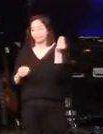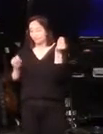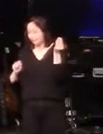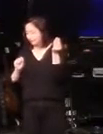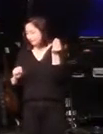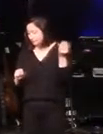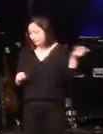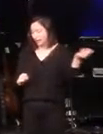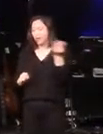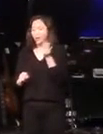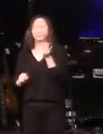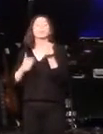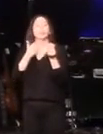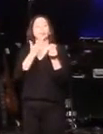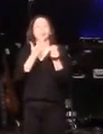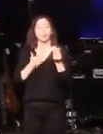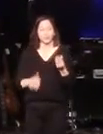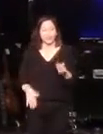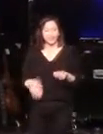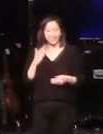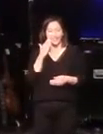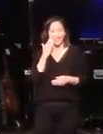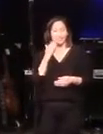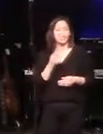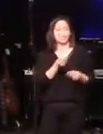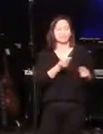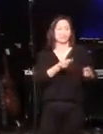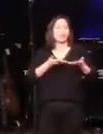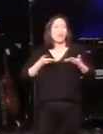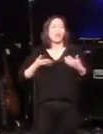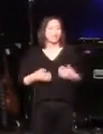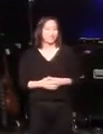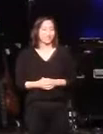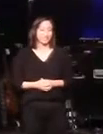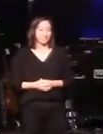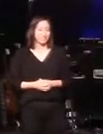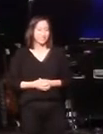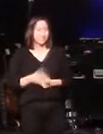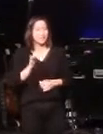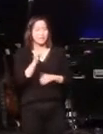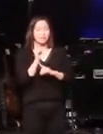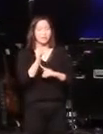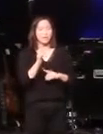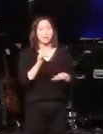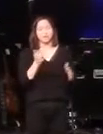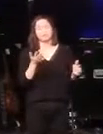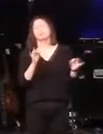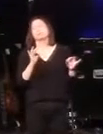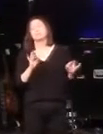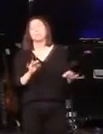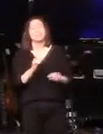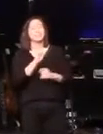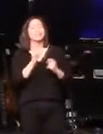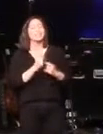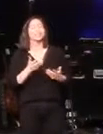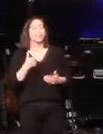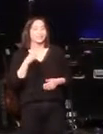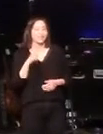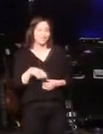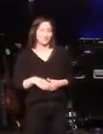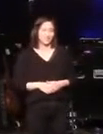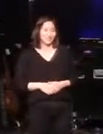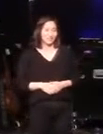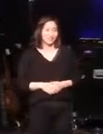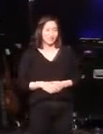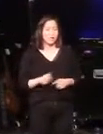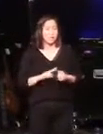hand. Oh, thanks, Mom. Now, at the moment, it was incredibly refreshing and incredibly beneficial. Does that make sense? But that's not